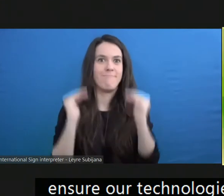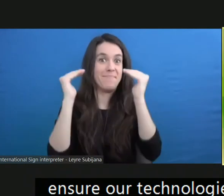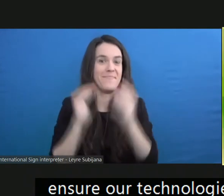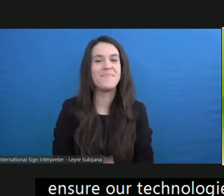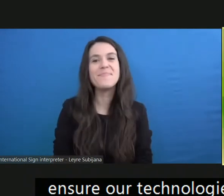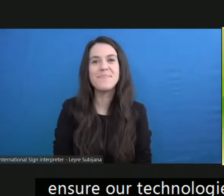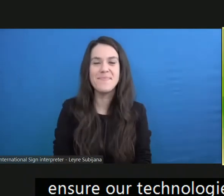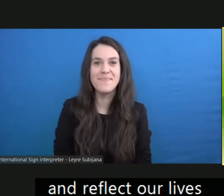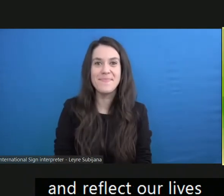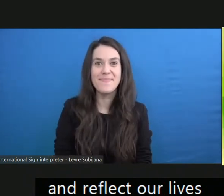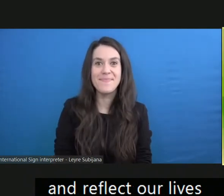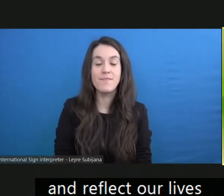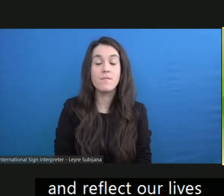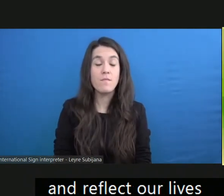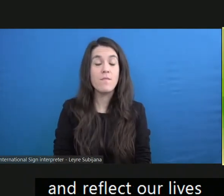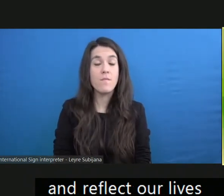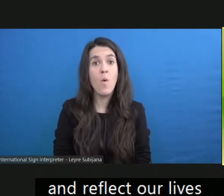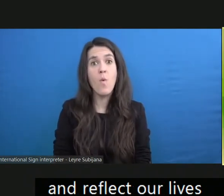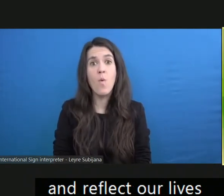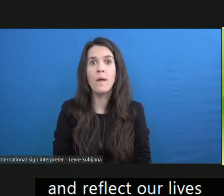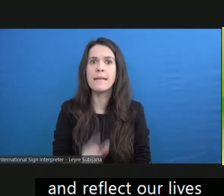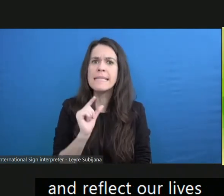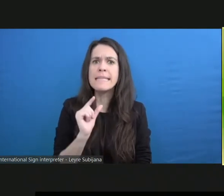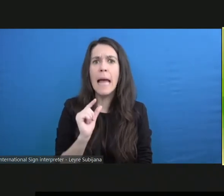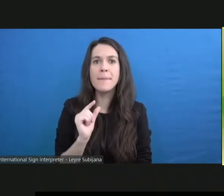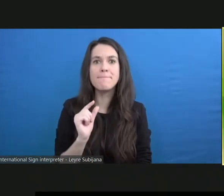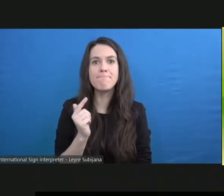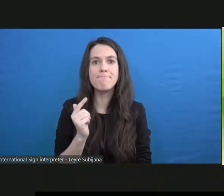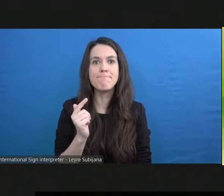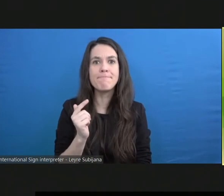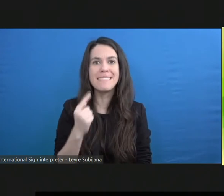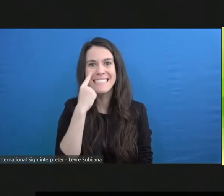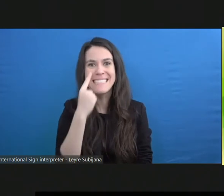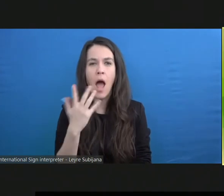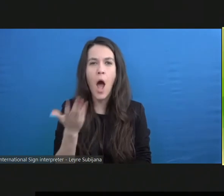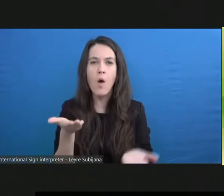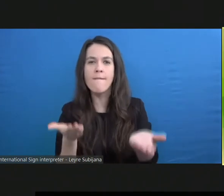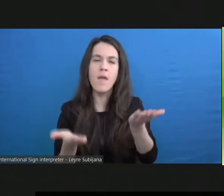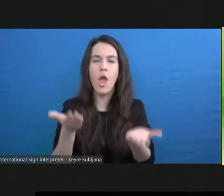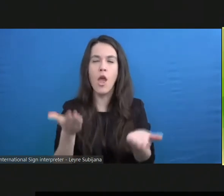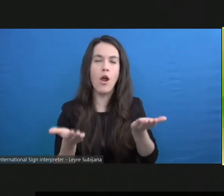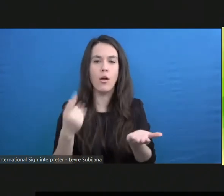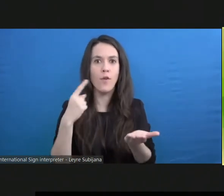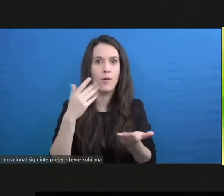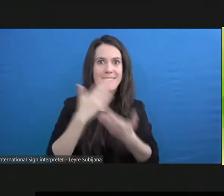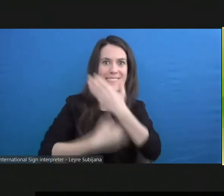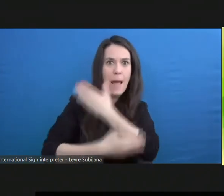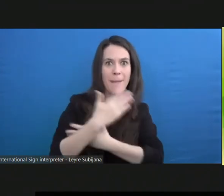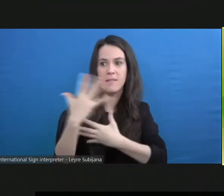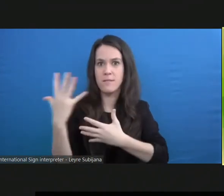Challenges in fairness for people with disabilities, I would say that stem